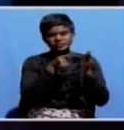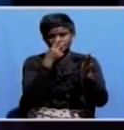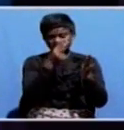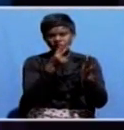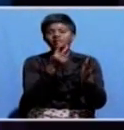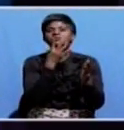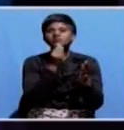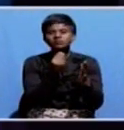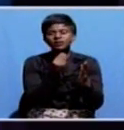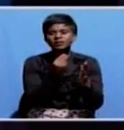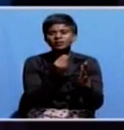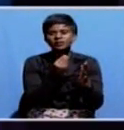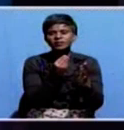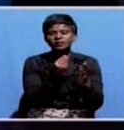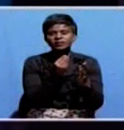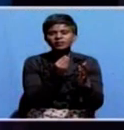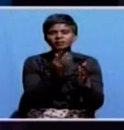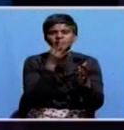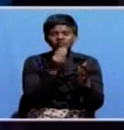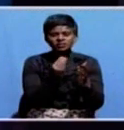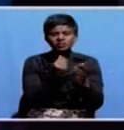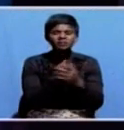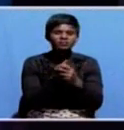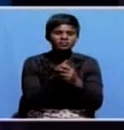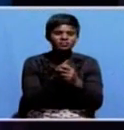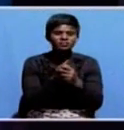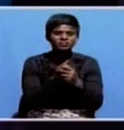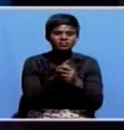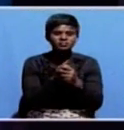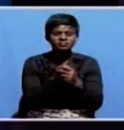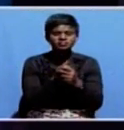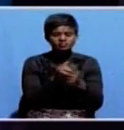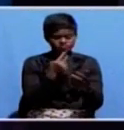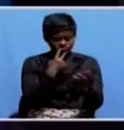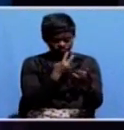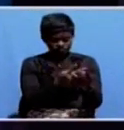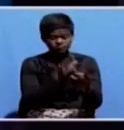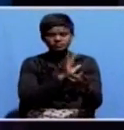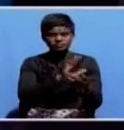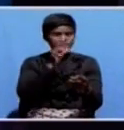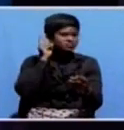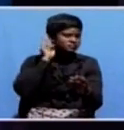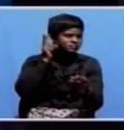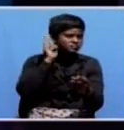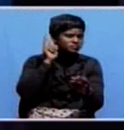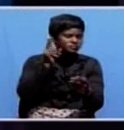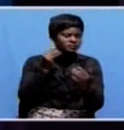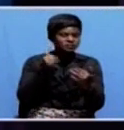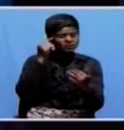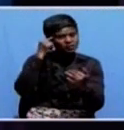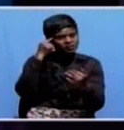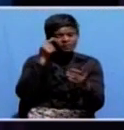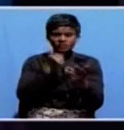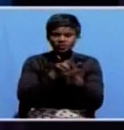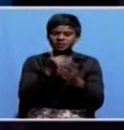Chiluba wasn't a saint. Dr. Chiluba wasn't a saint. He made mistakes. Yes. So in viewing the legacy, probably, would you think